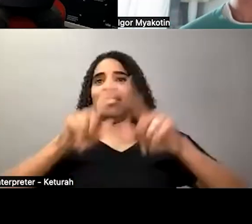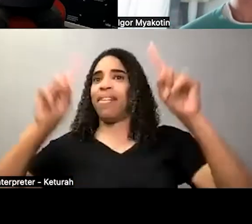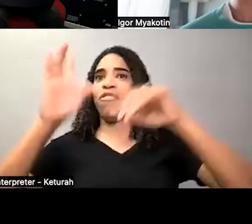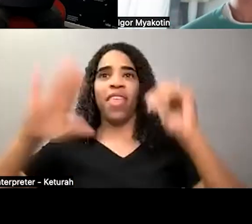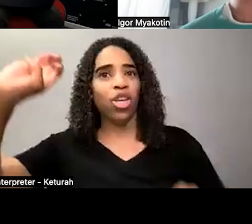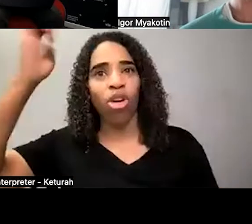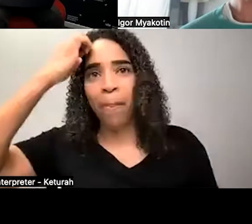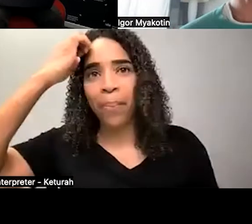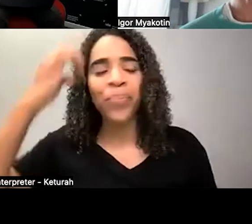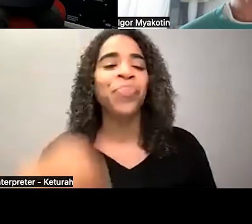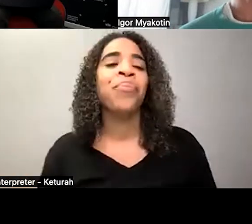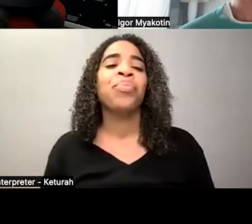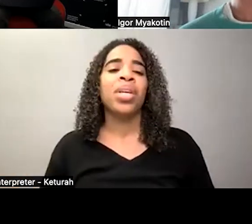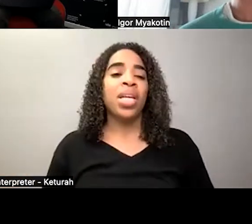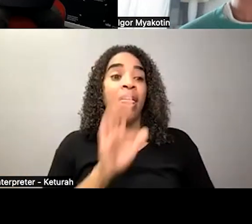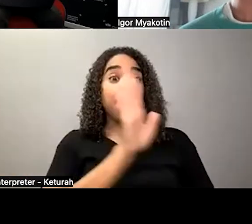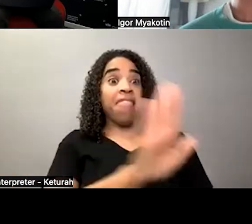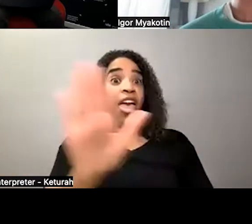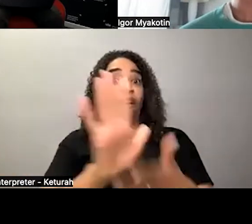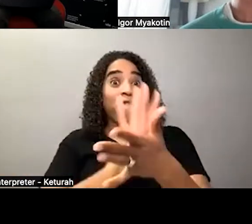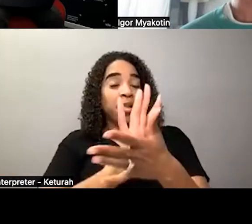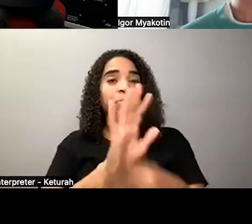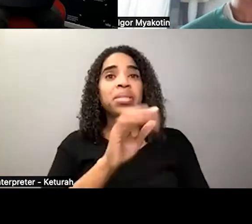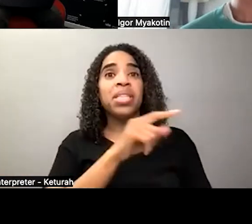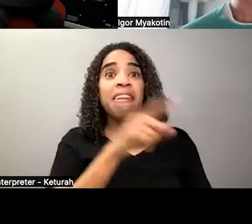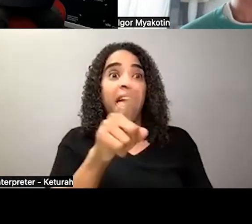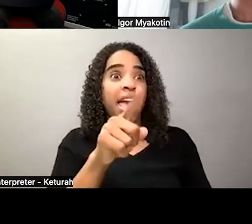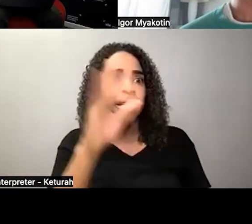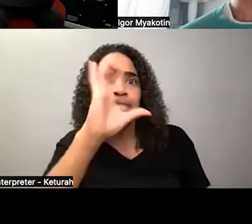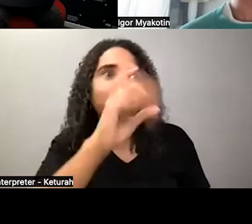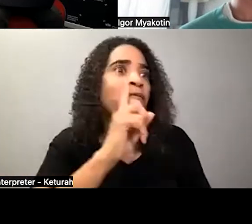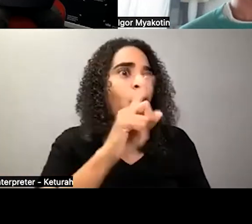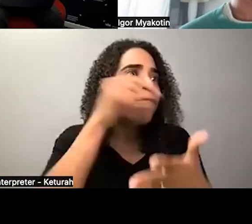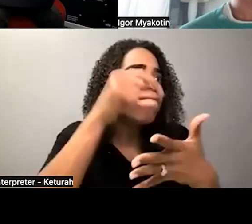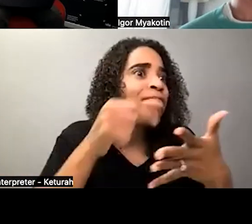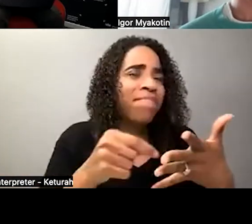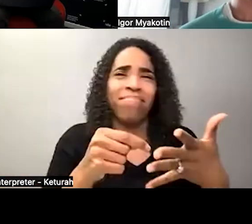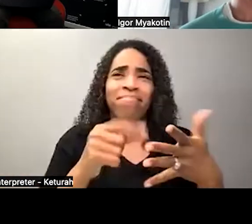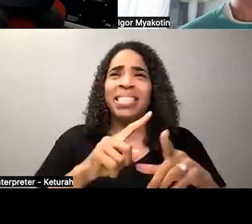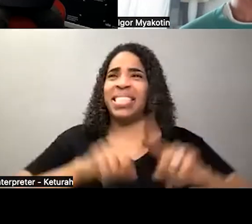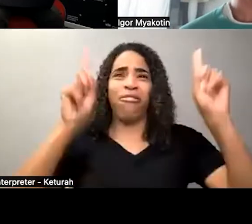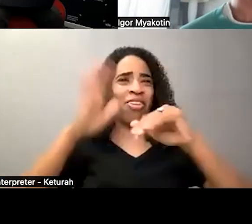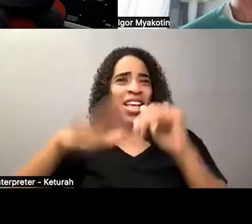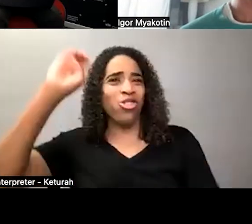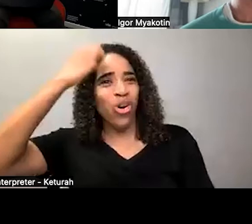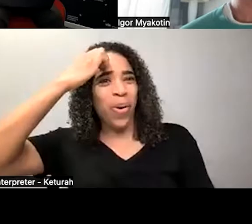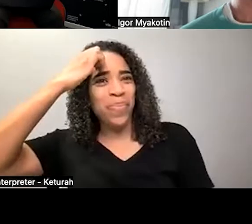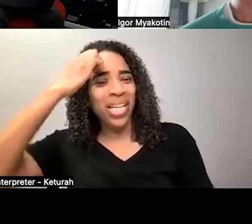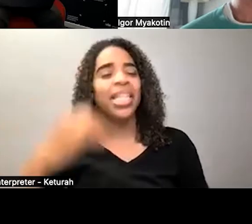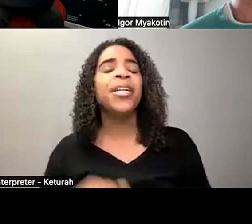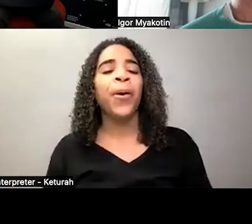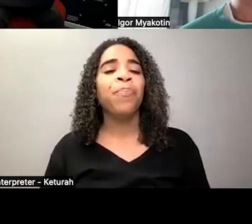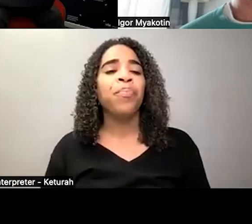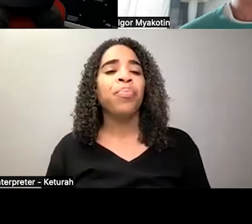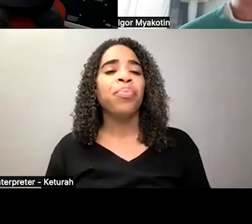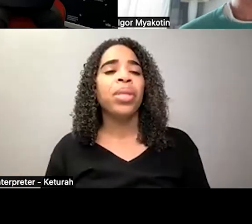kind of films they are looking for in the festival. But it's not all the time like that. You can find festivals